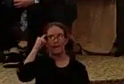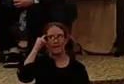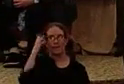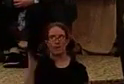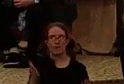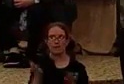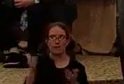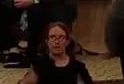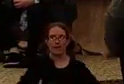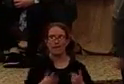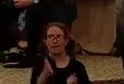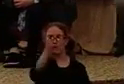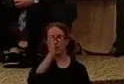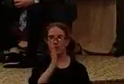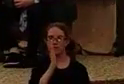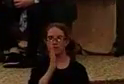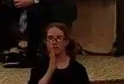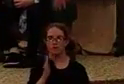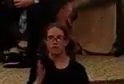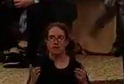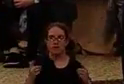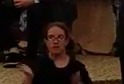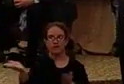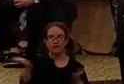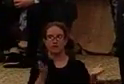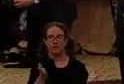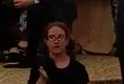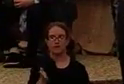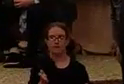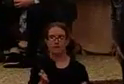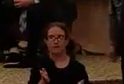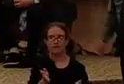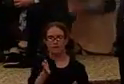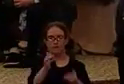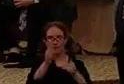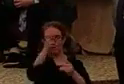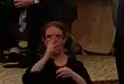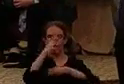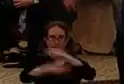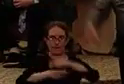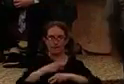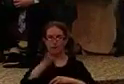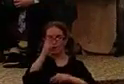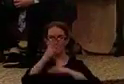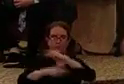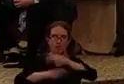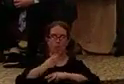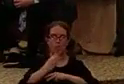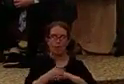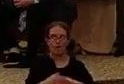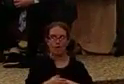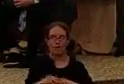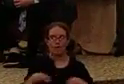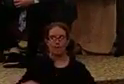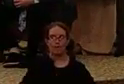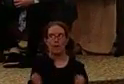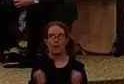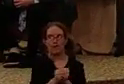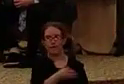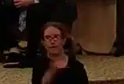whether you're going to live for God or whether you're going to serve the gods of this world. Oh, the gods of this world have a way with